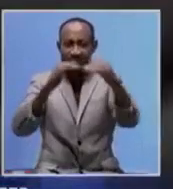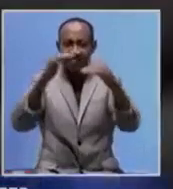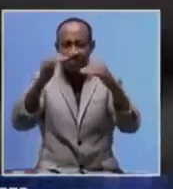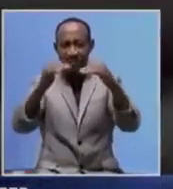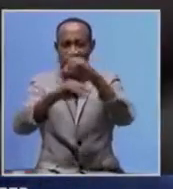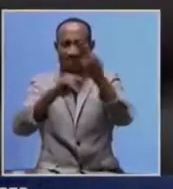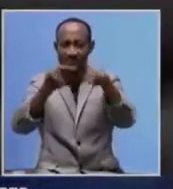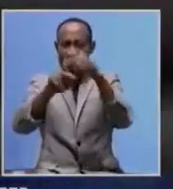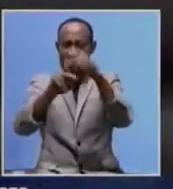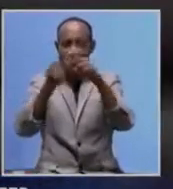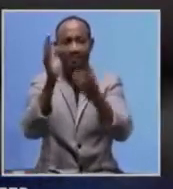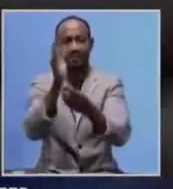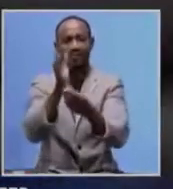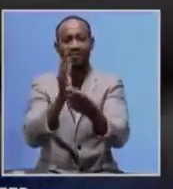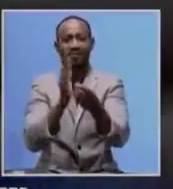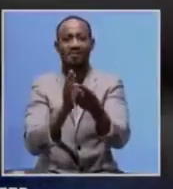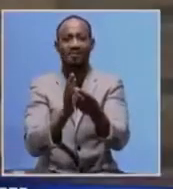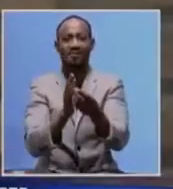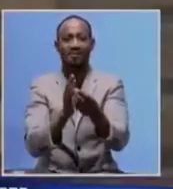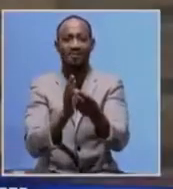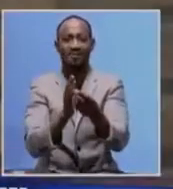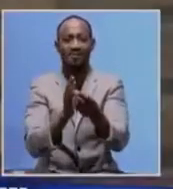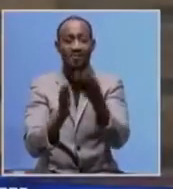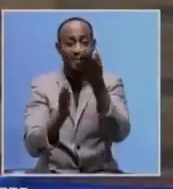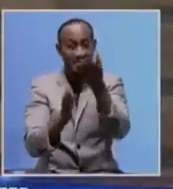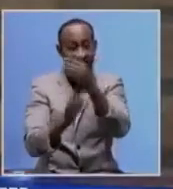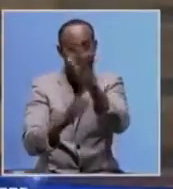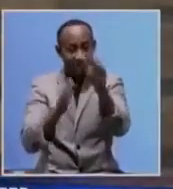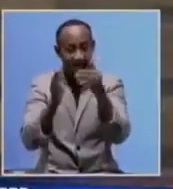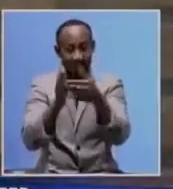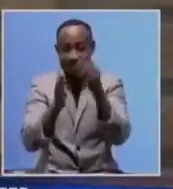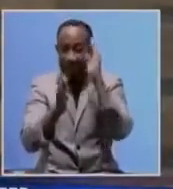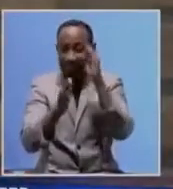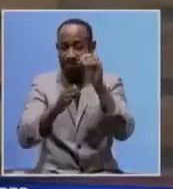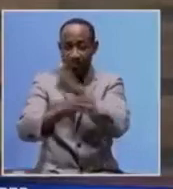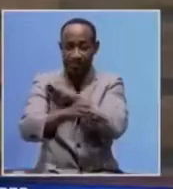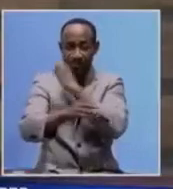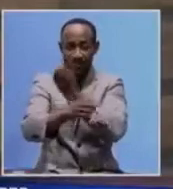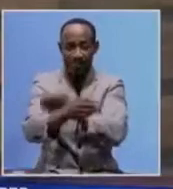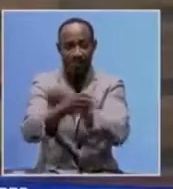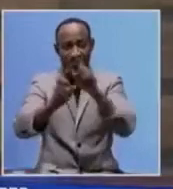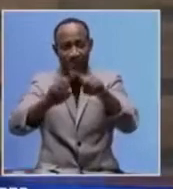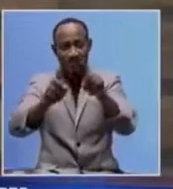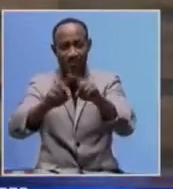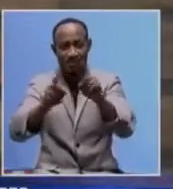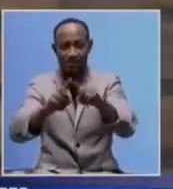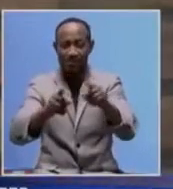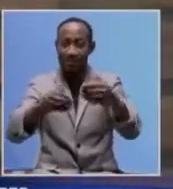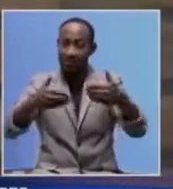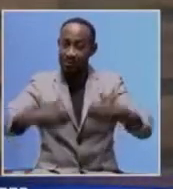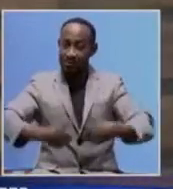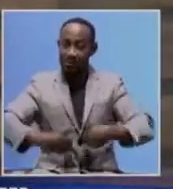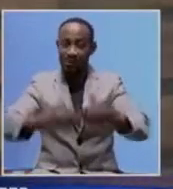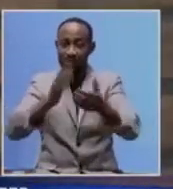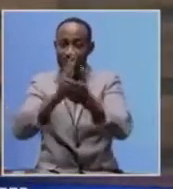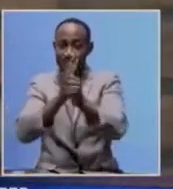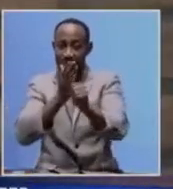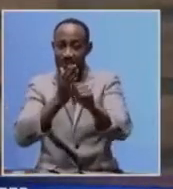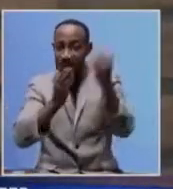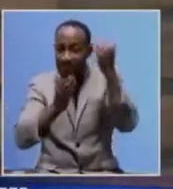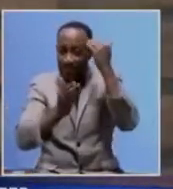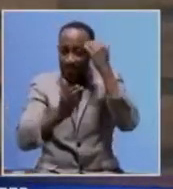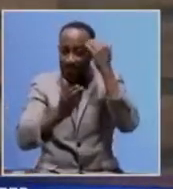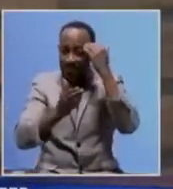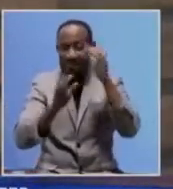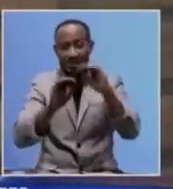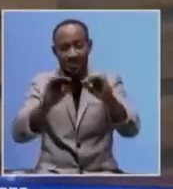national development. This center will empower various youth skills, mindset